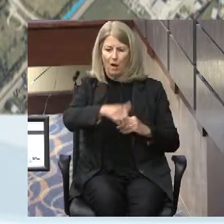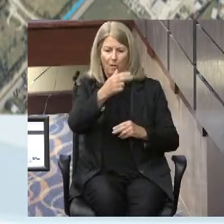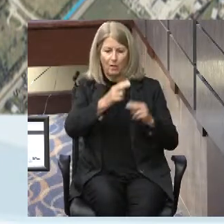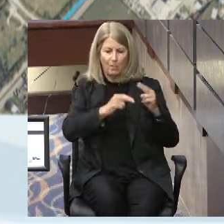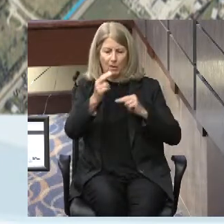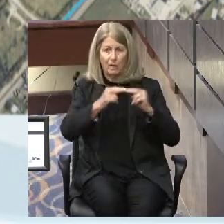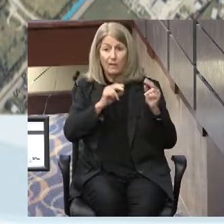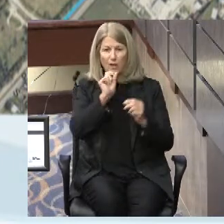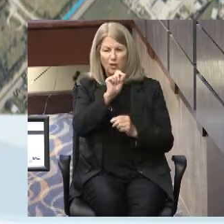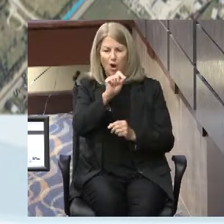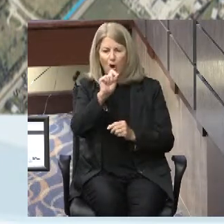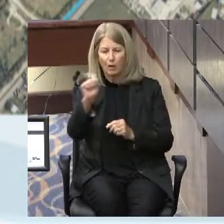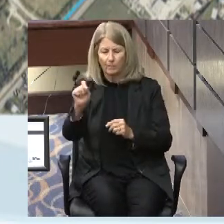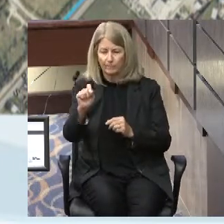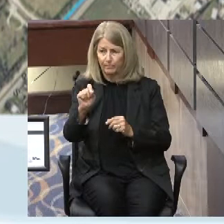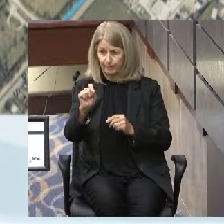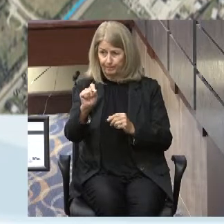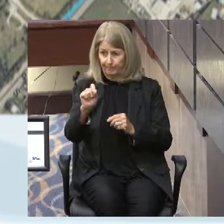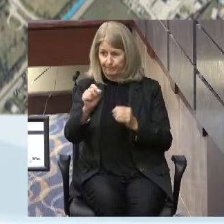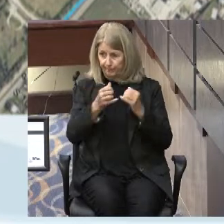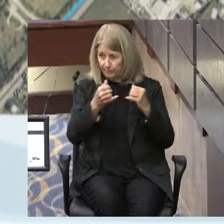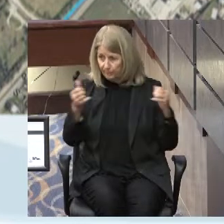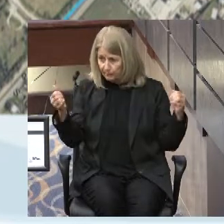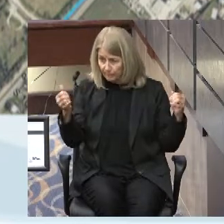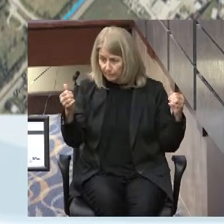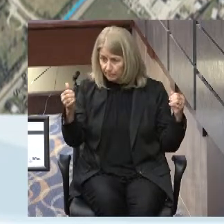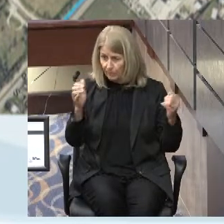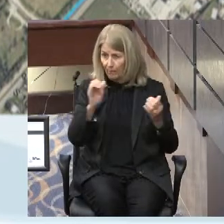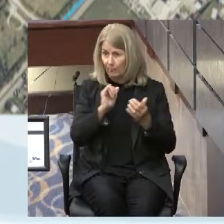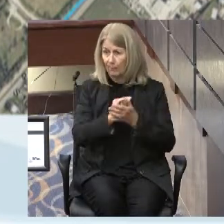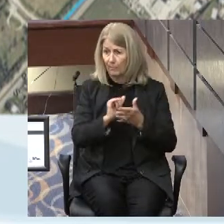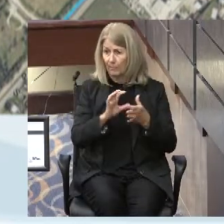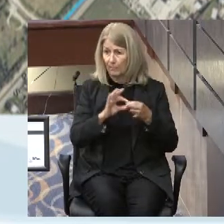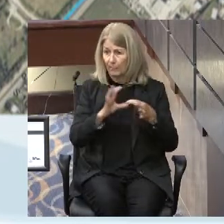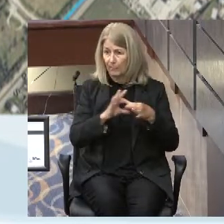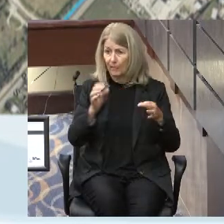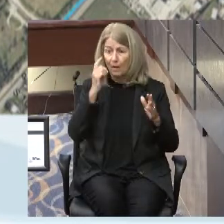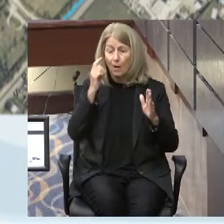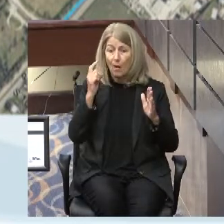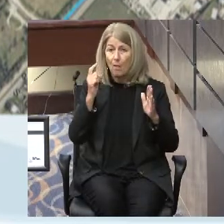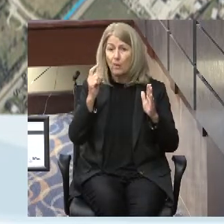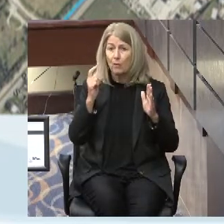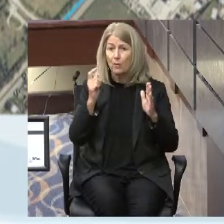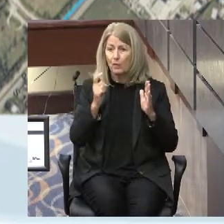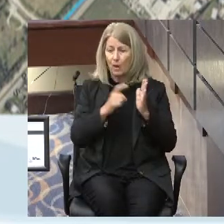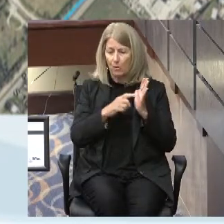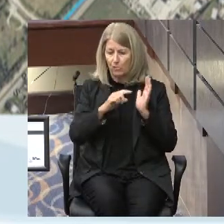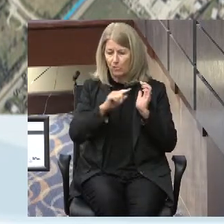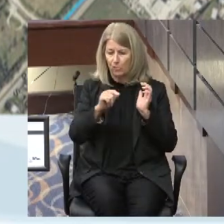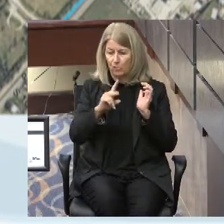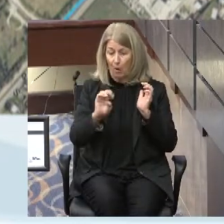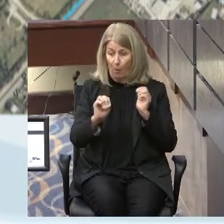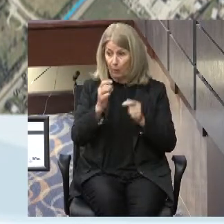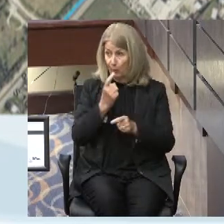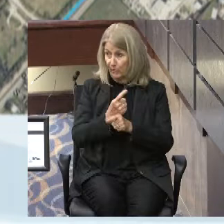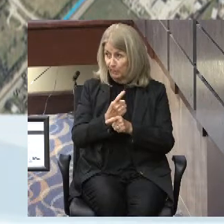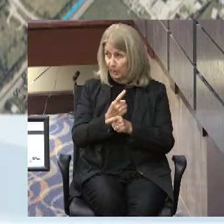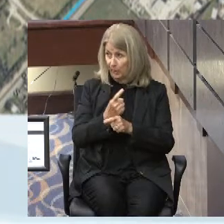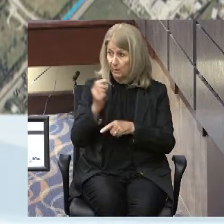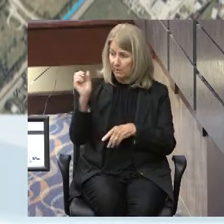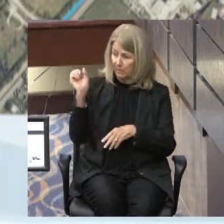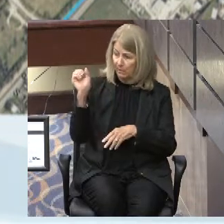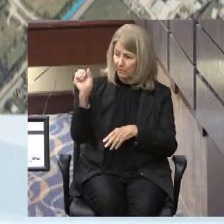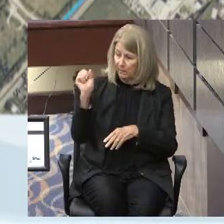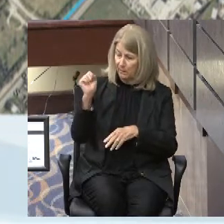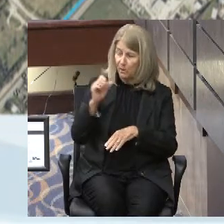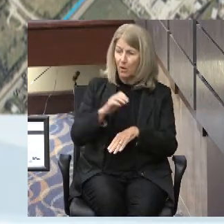that surrounds the solid line is the notice zone, is that right? Correct. Okay. Yeah, that's, and